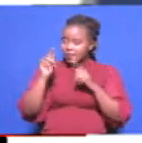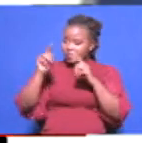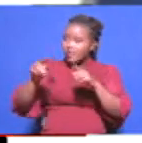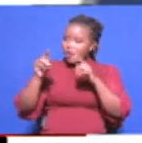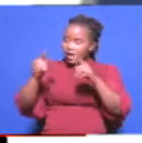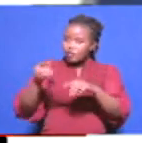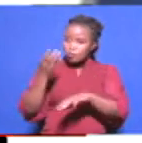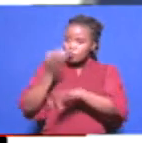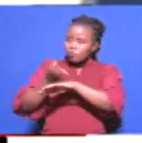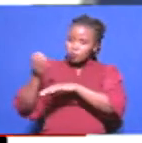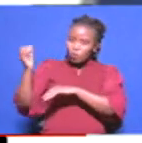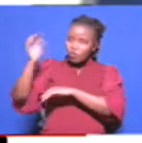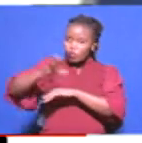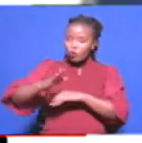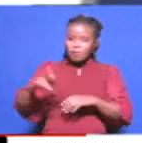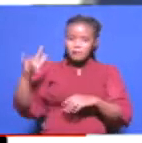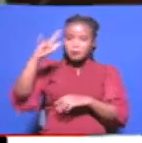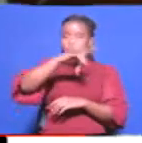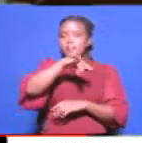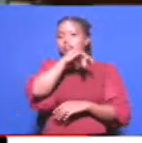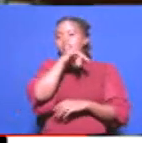freed due to lack of evidence.